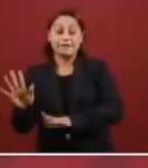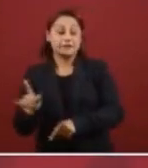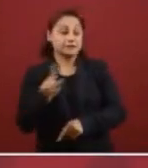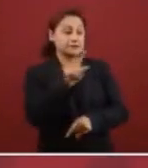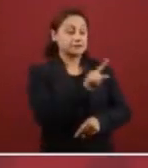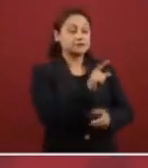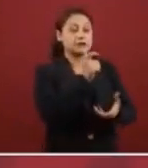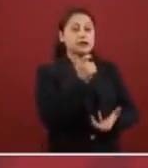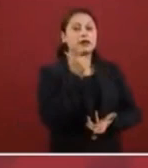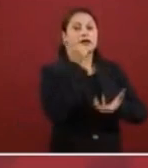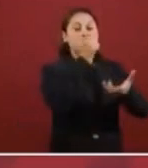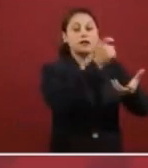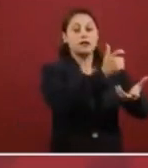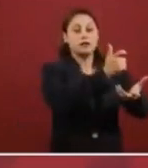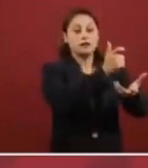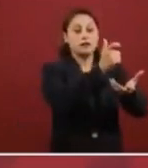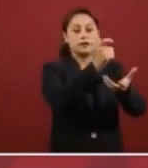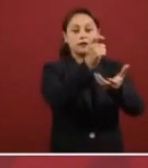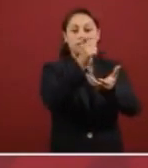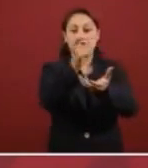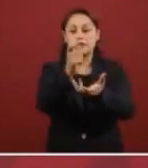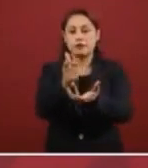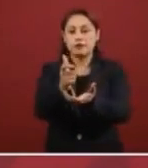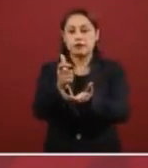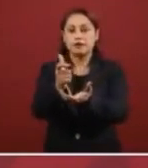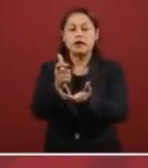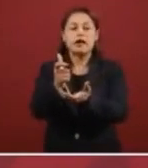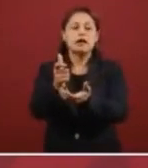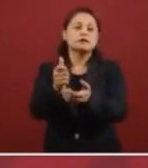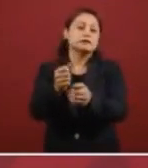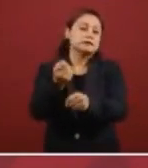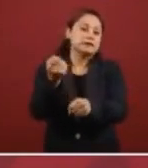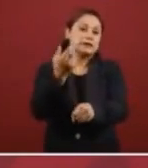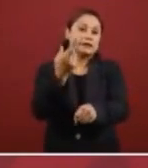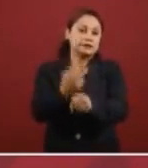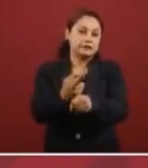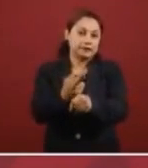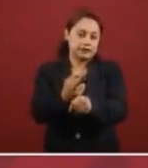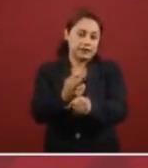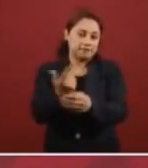Finance, and from there it would be transferred.